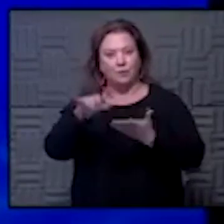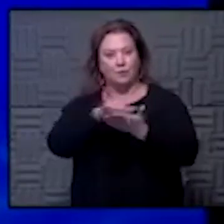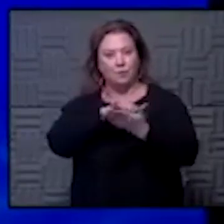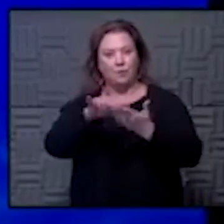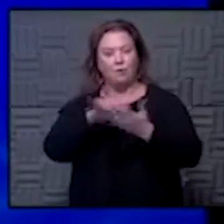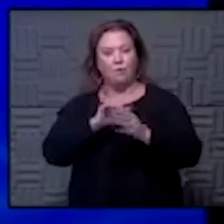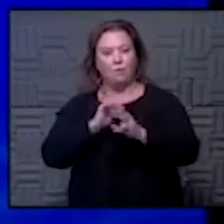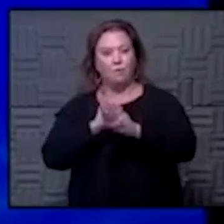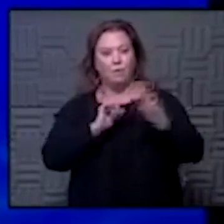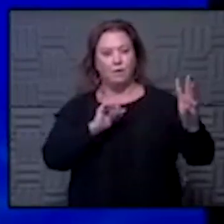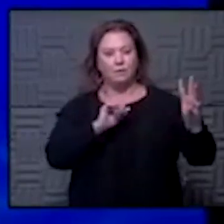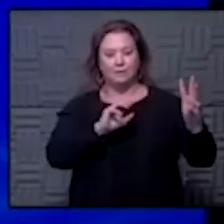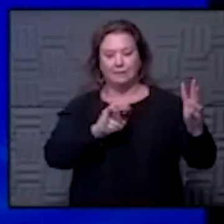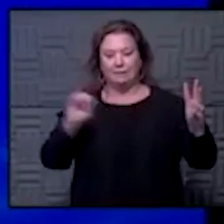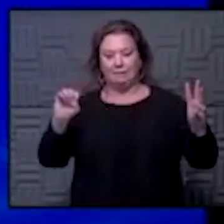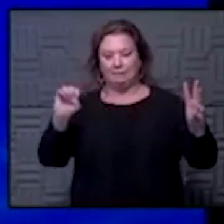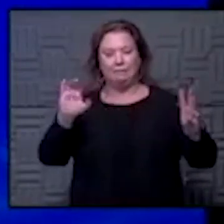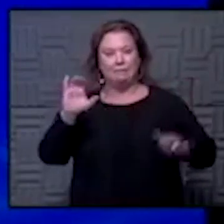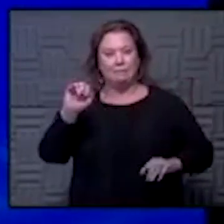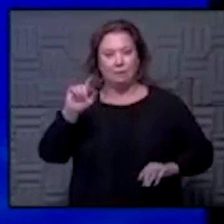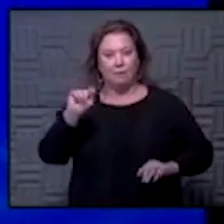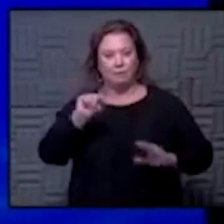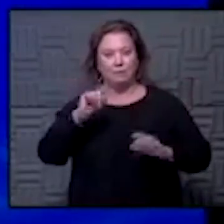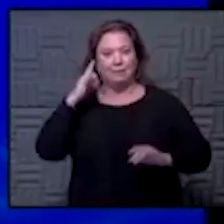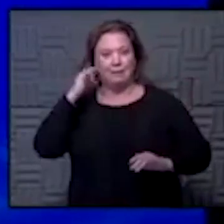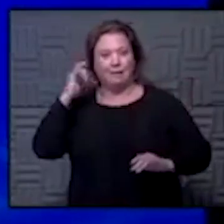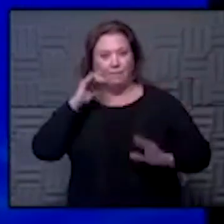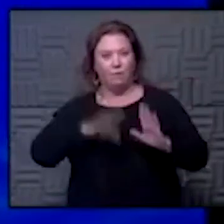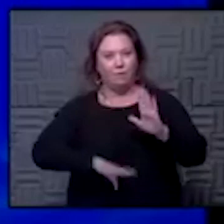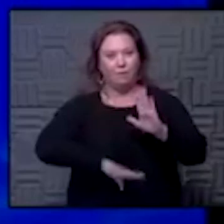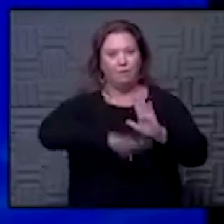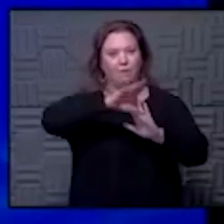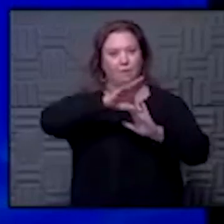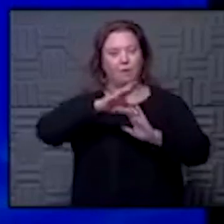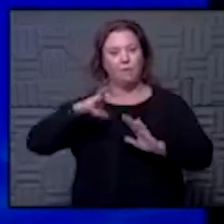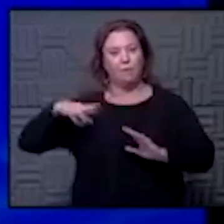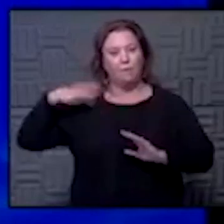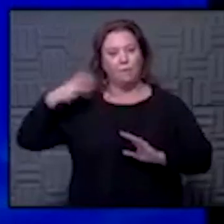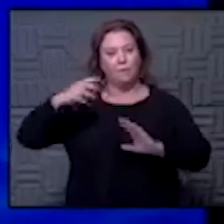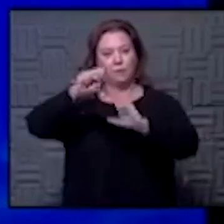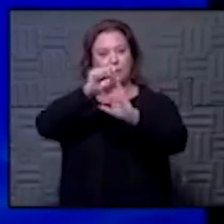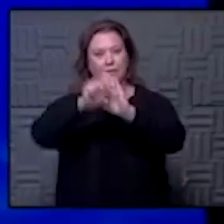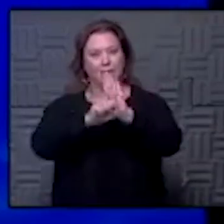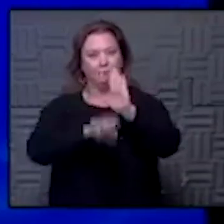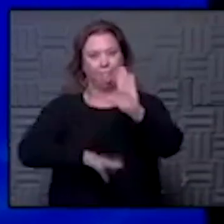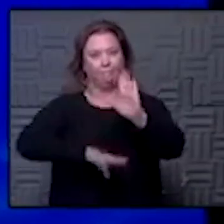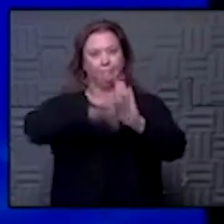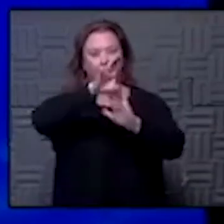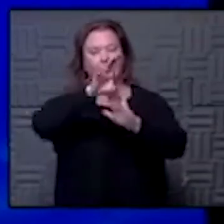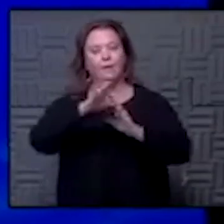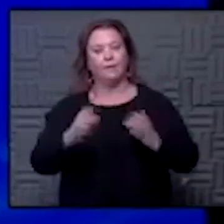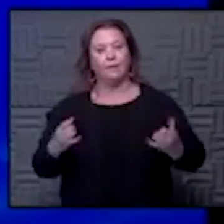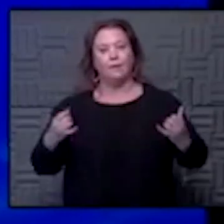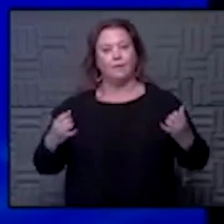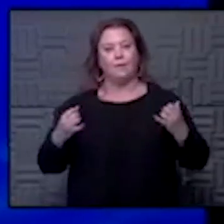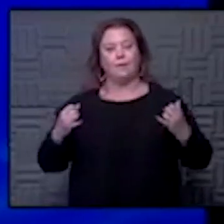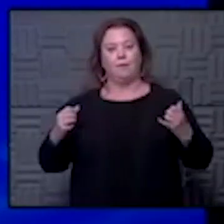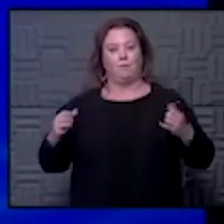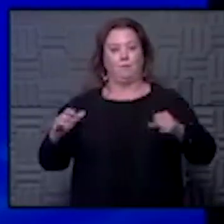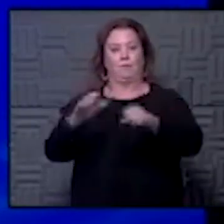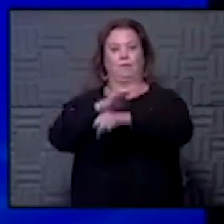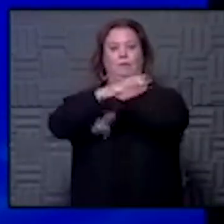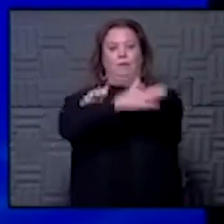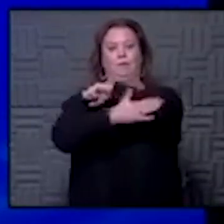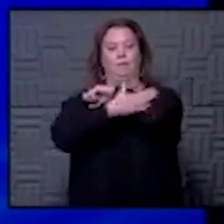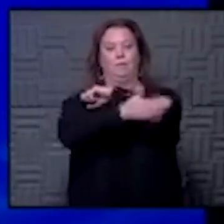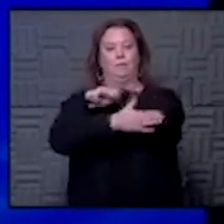coast again. California's got rising levels. Washington State has rising levels. So it's really, this time around, the whole country is